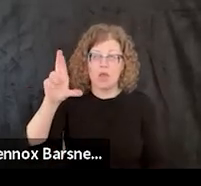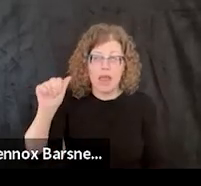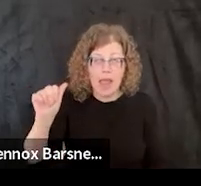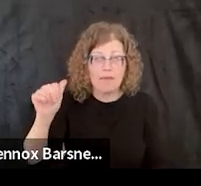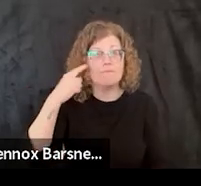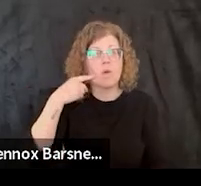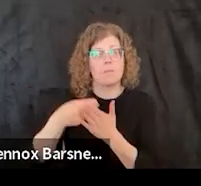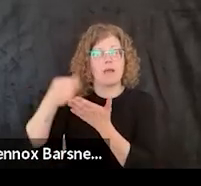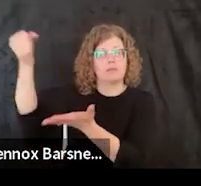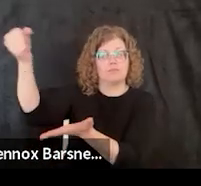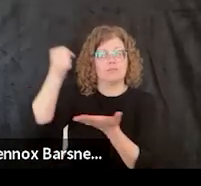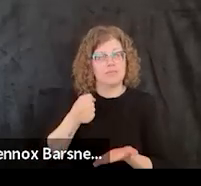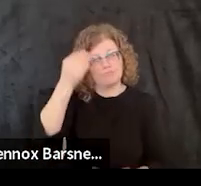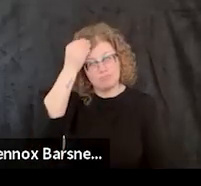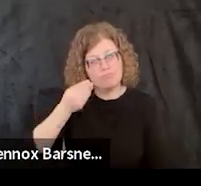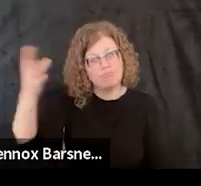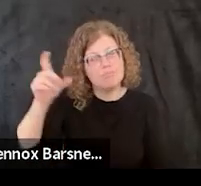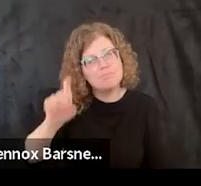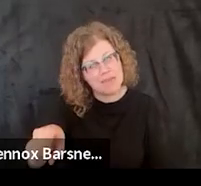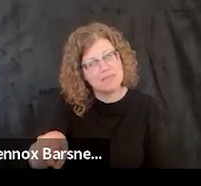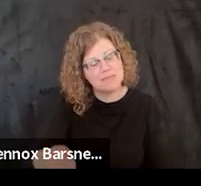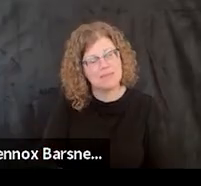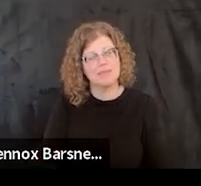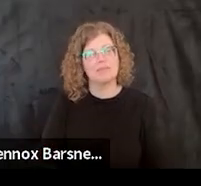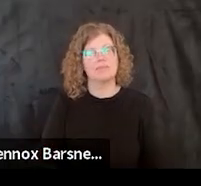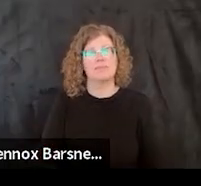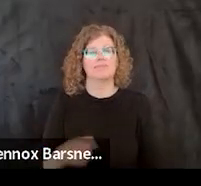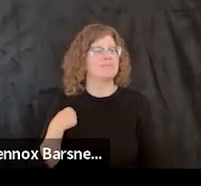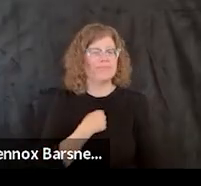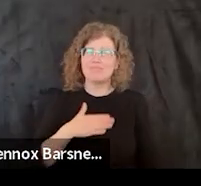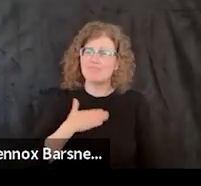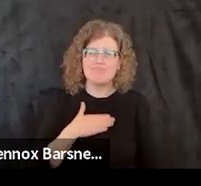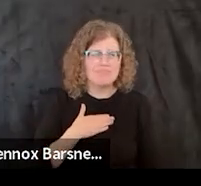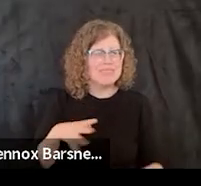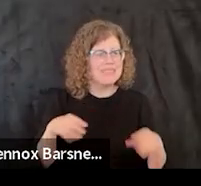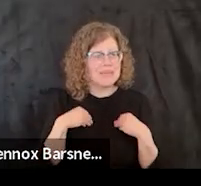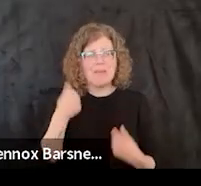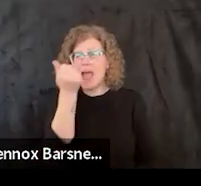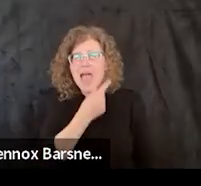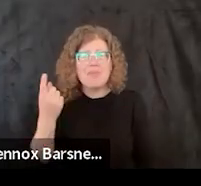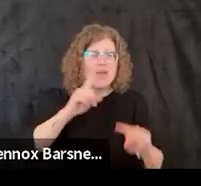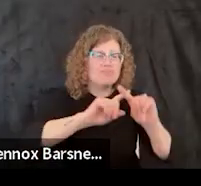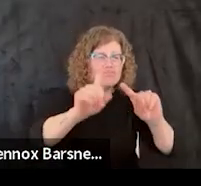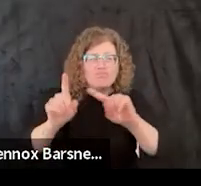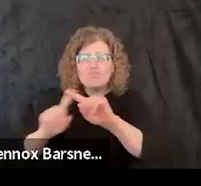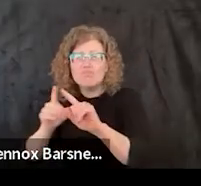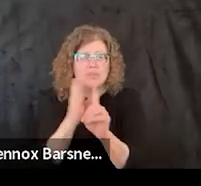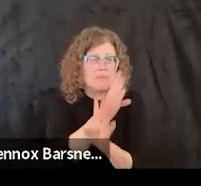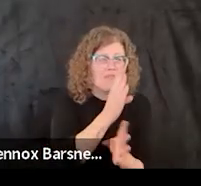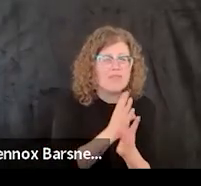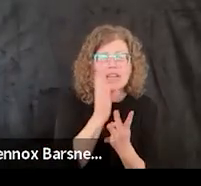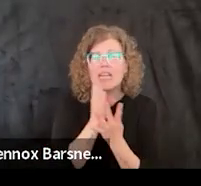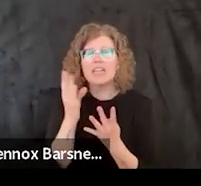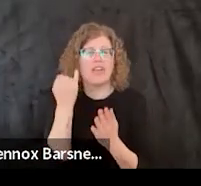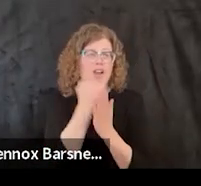We welcome applications from those working in all artistic disciplines and their various cultural forms. This includes, but